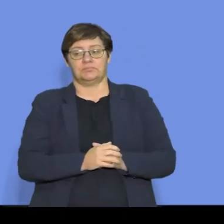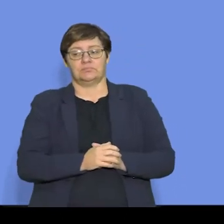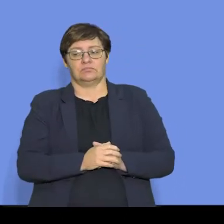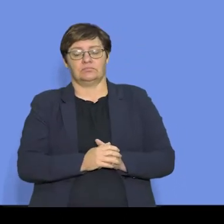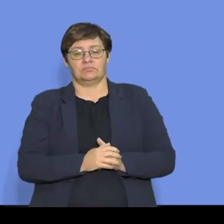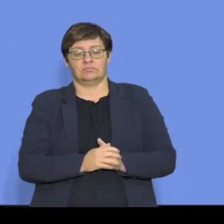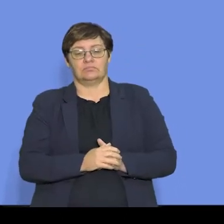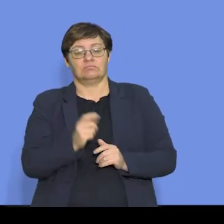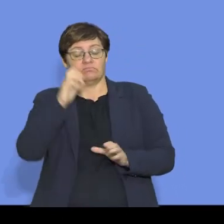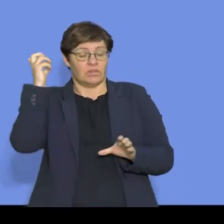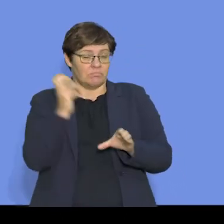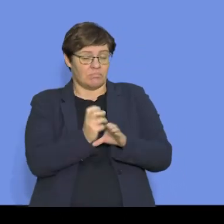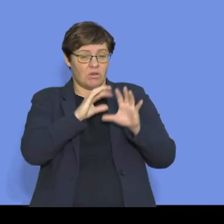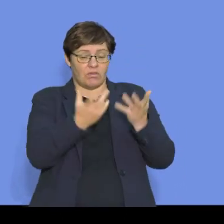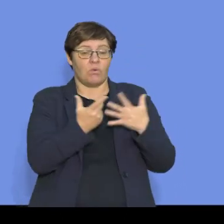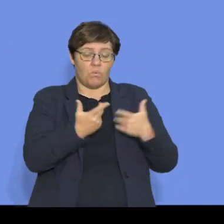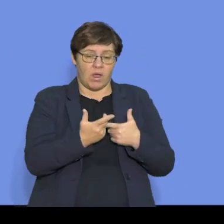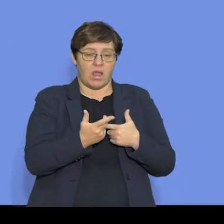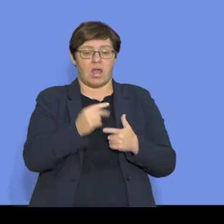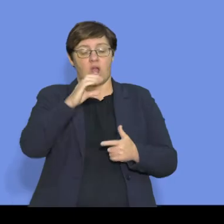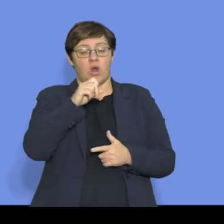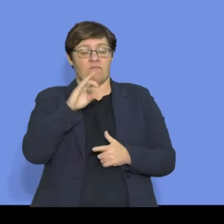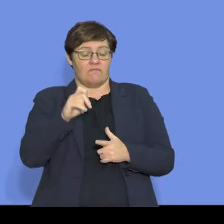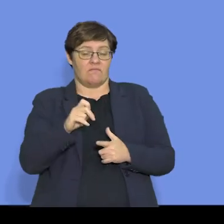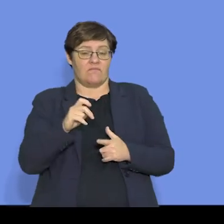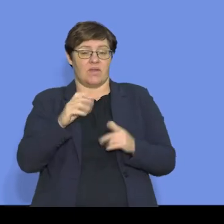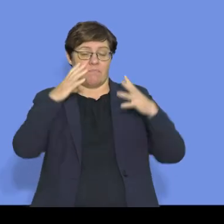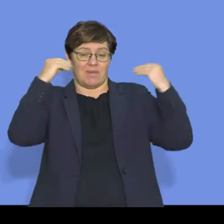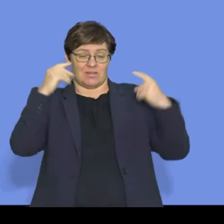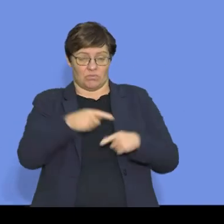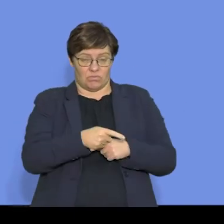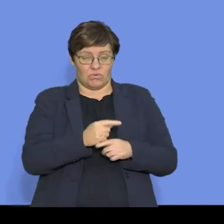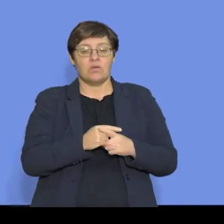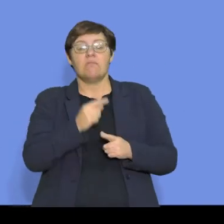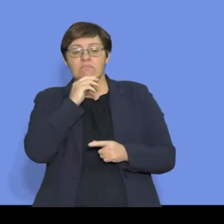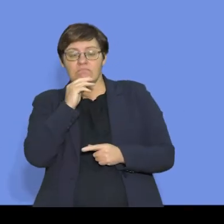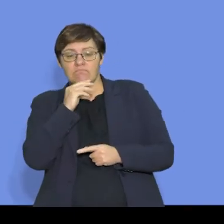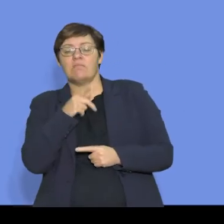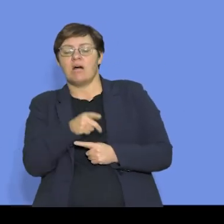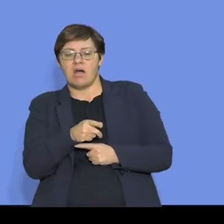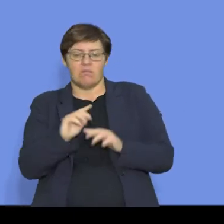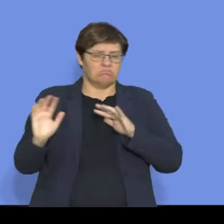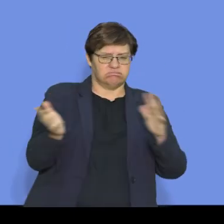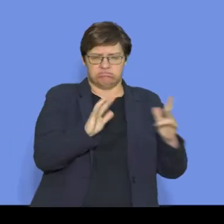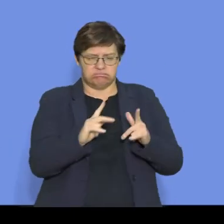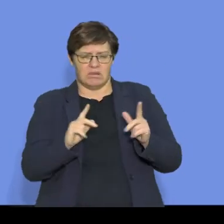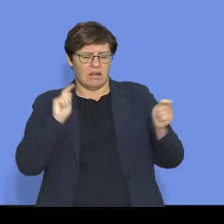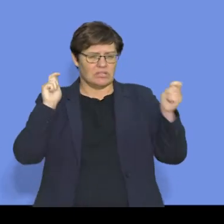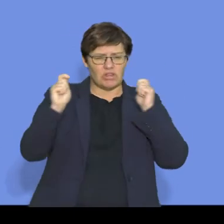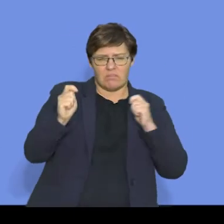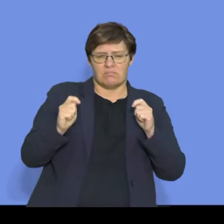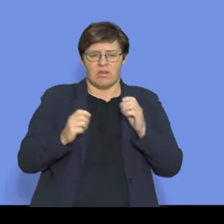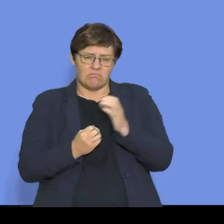An asteroid hit the Earth in the Gulf of Mexico, causing widespread chaos, climate change,